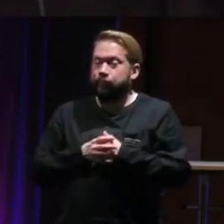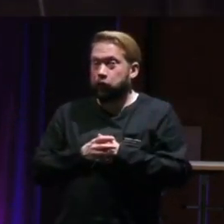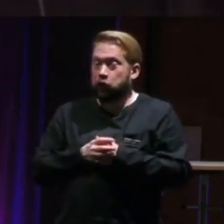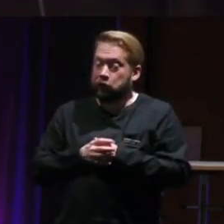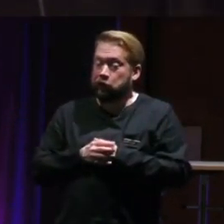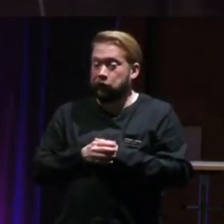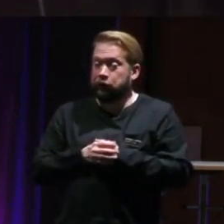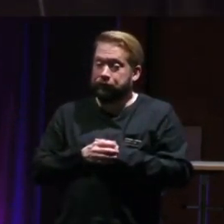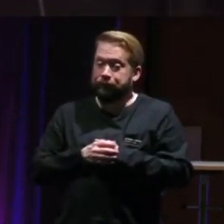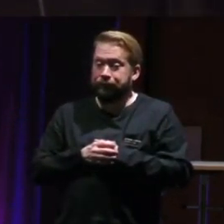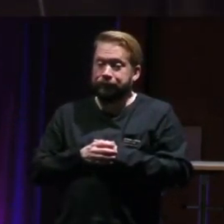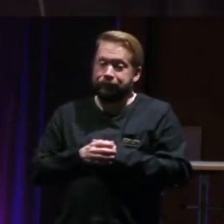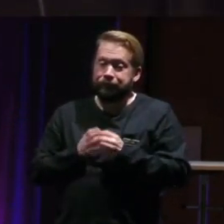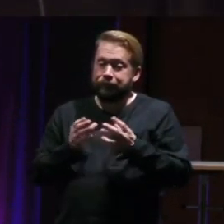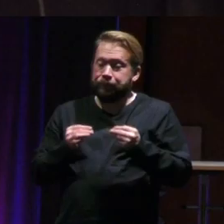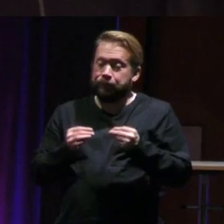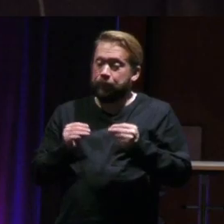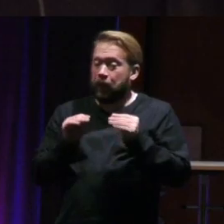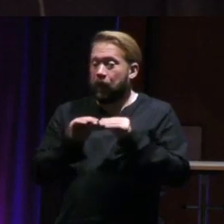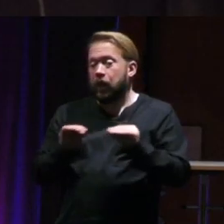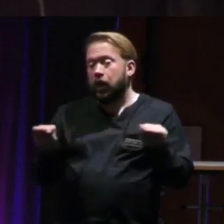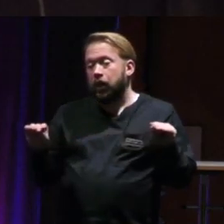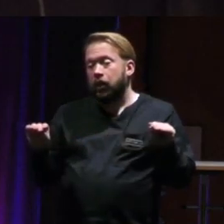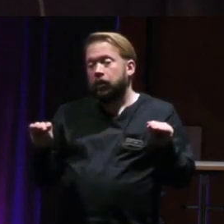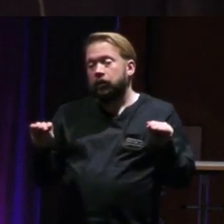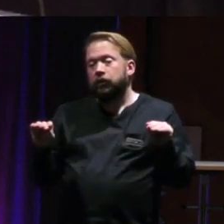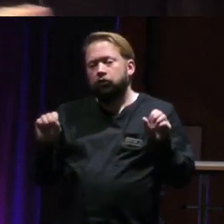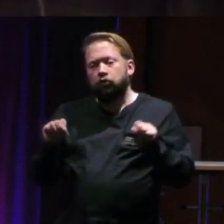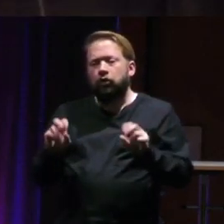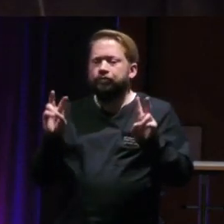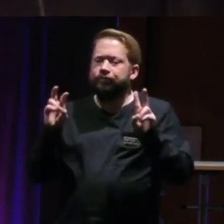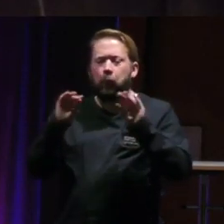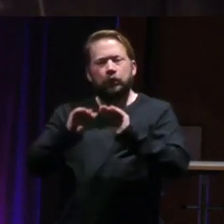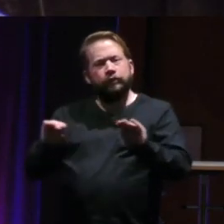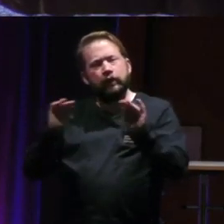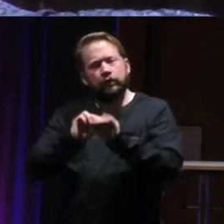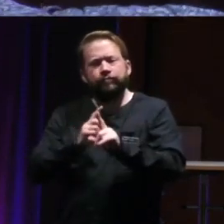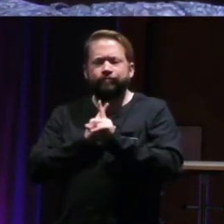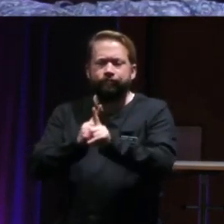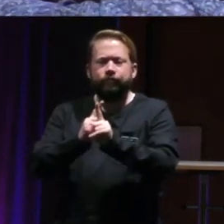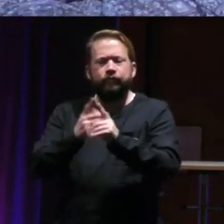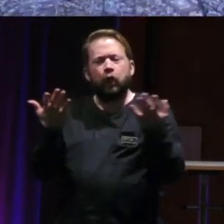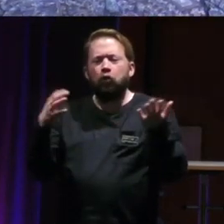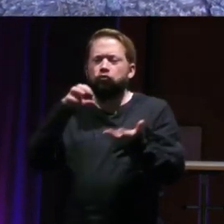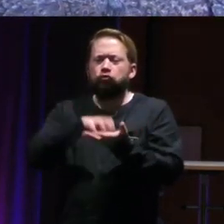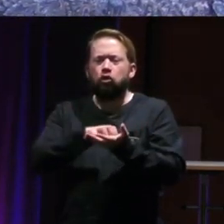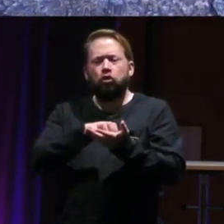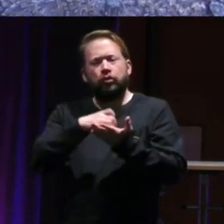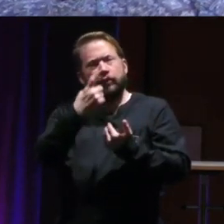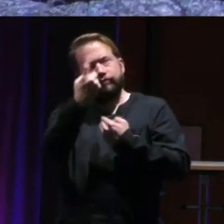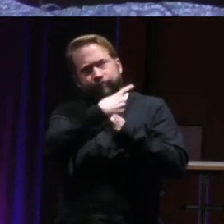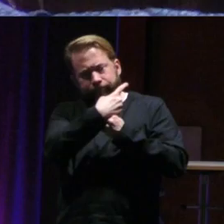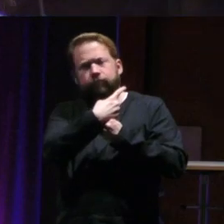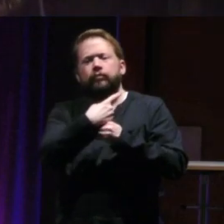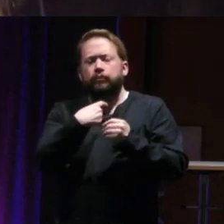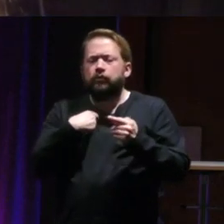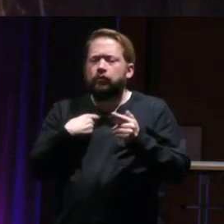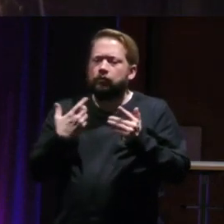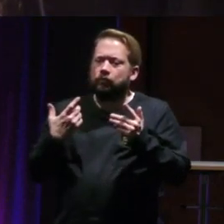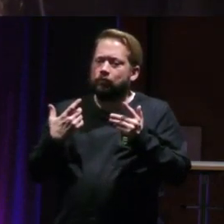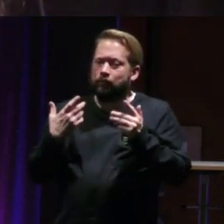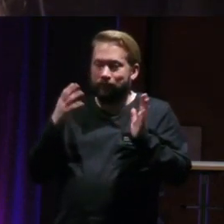teachers should just teach the state program, and I mean, I knew people,